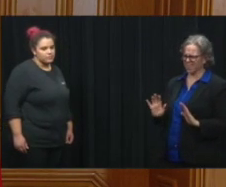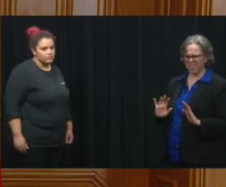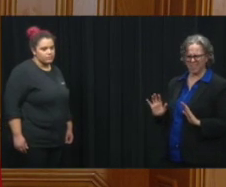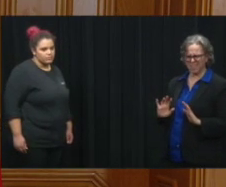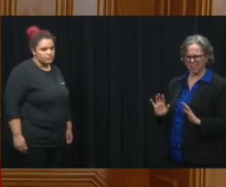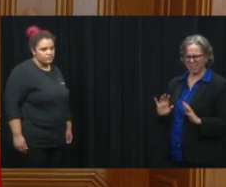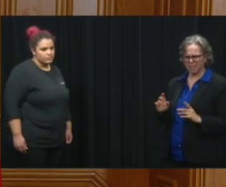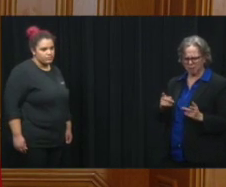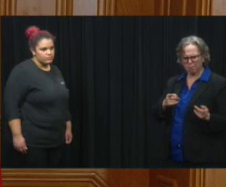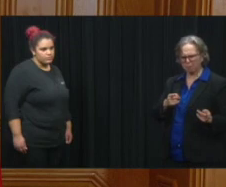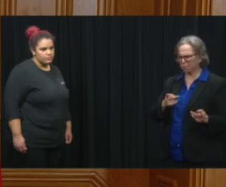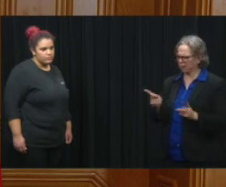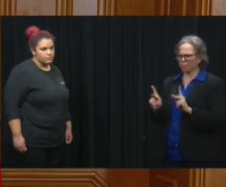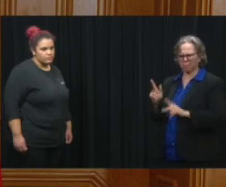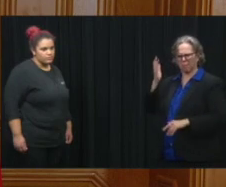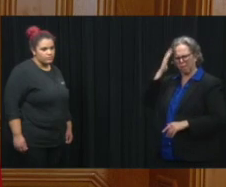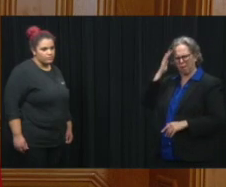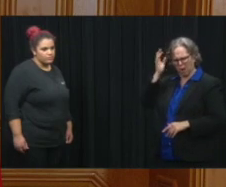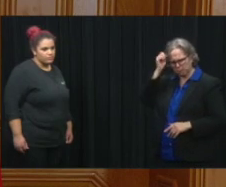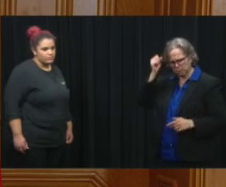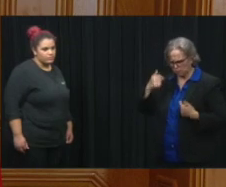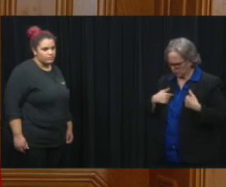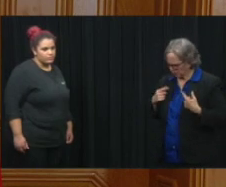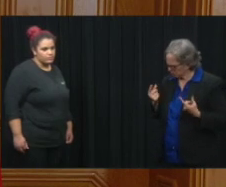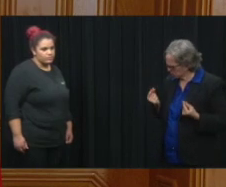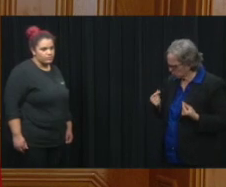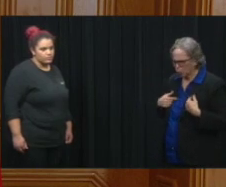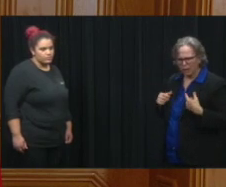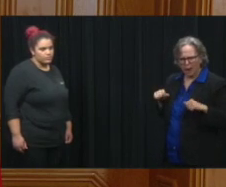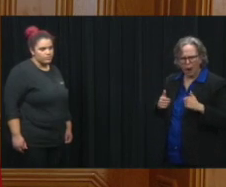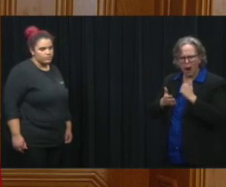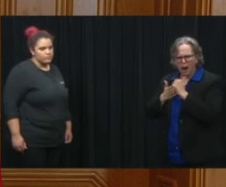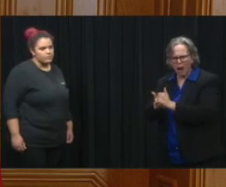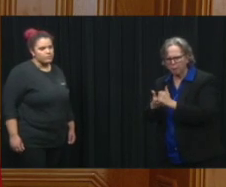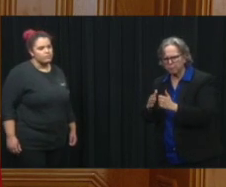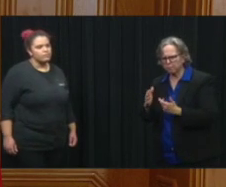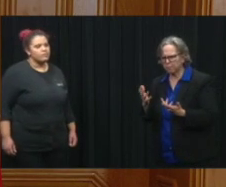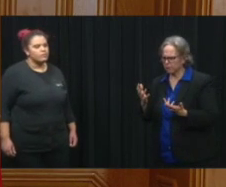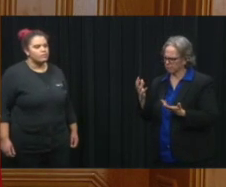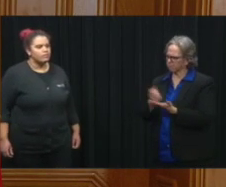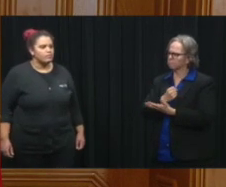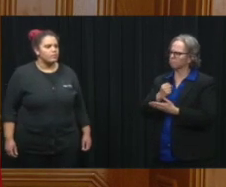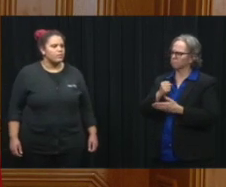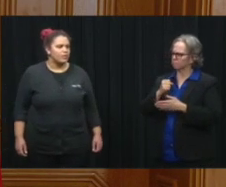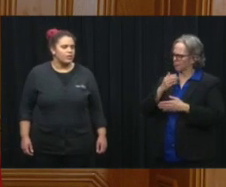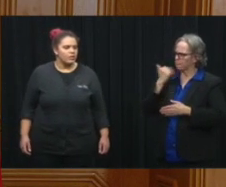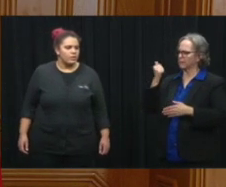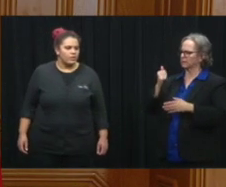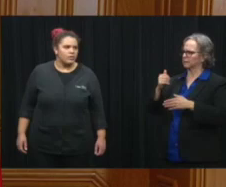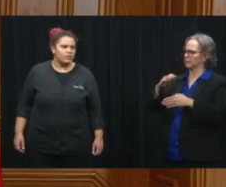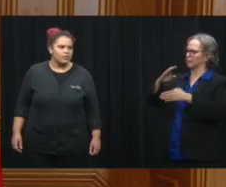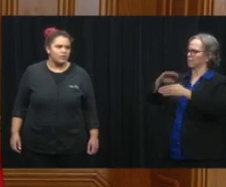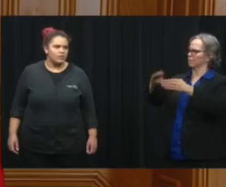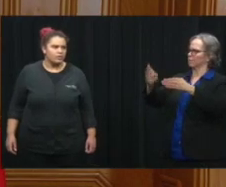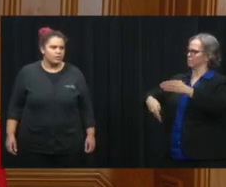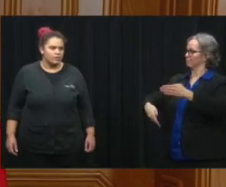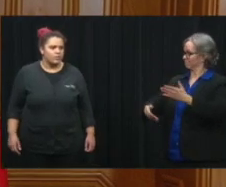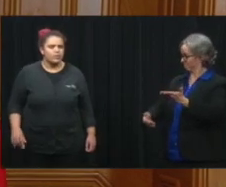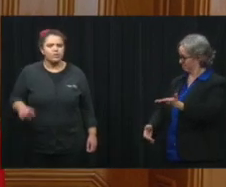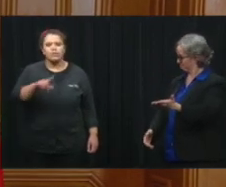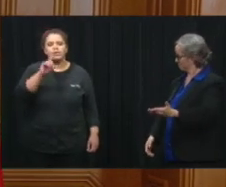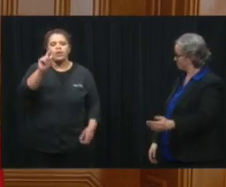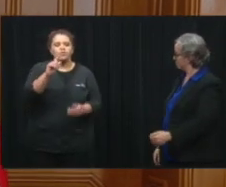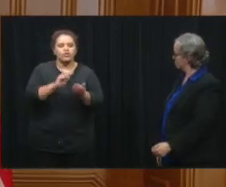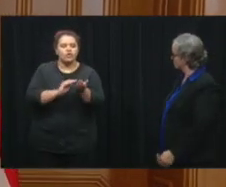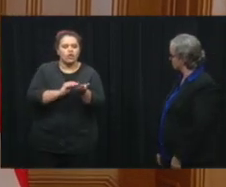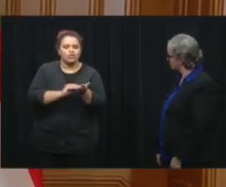what they can do, and that's how we're going to get the best results. And for Dr. Acton, when hospitals reach their